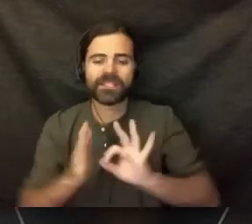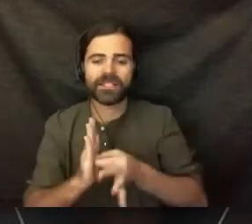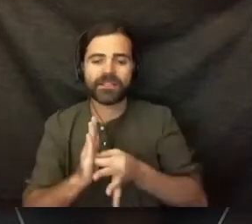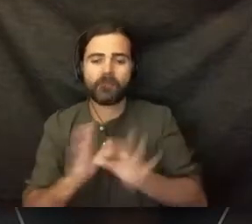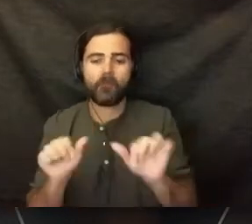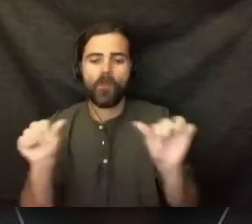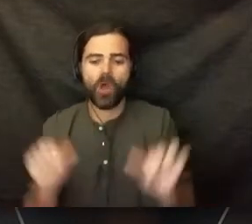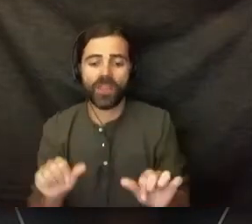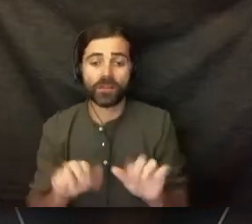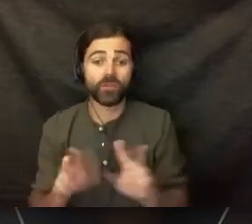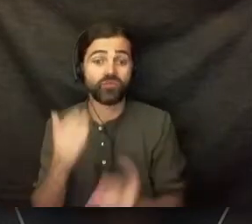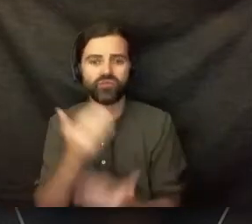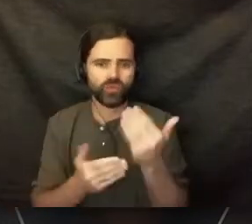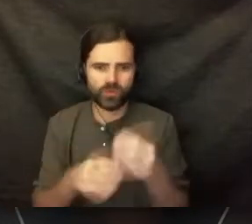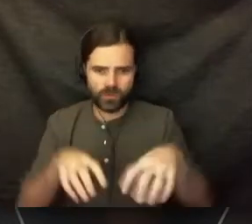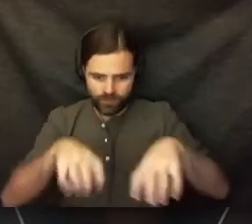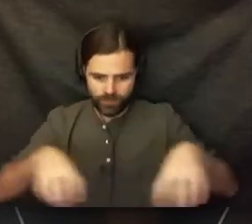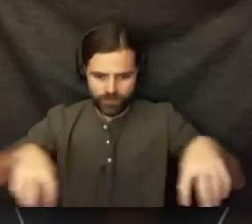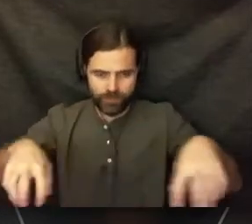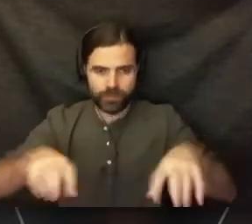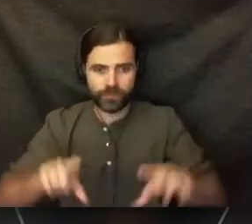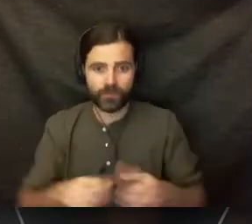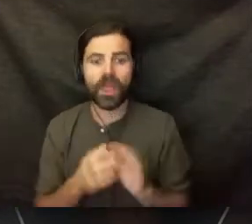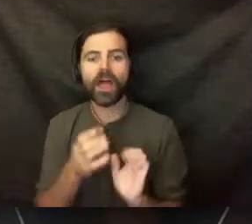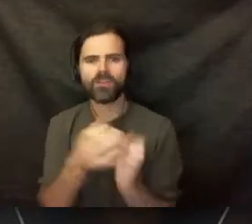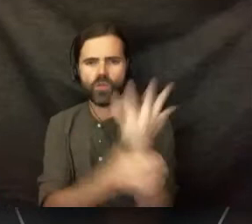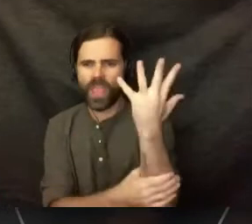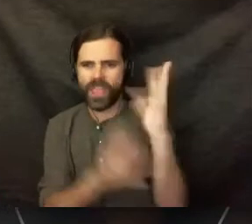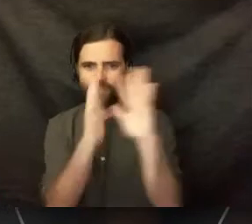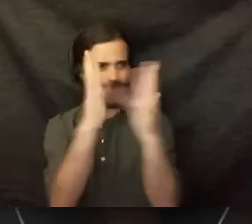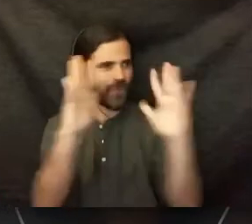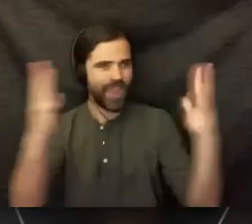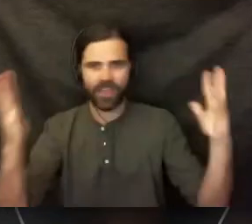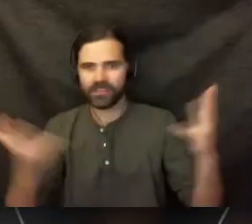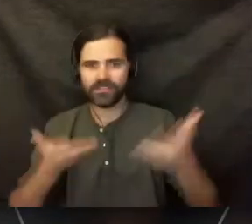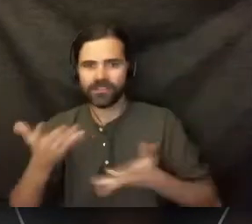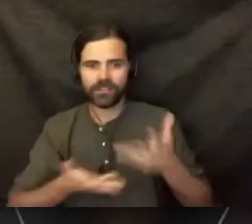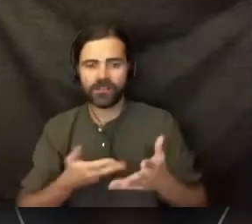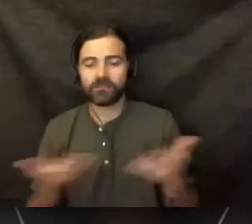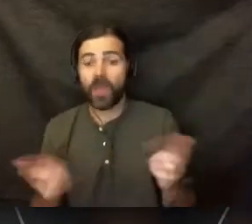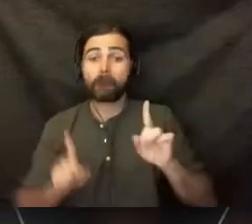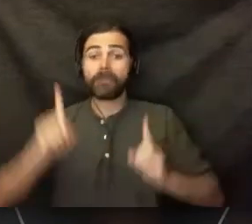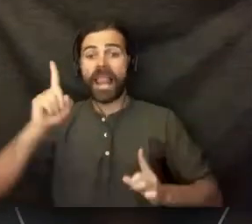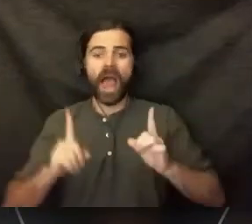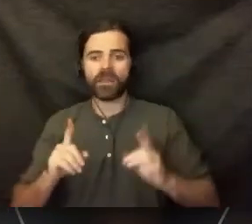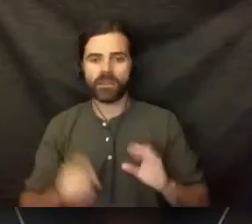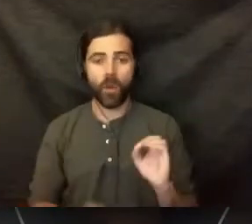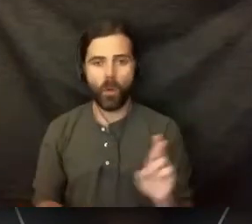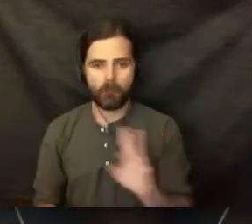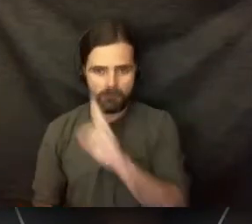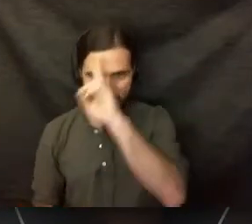And the same applies to trees. And why do I talk about trees? Well, the reality is places like Milan and Madrid are committing to planting millions of